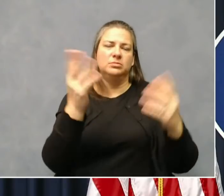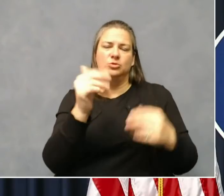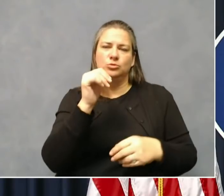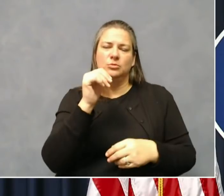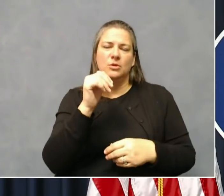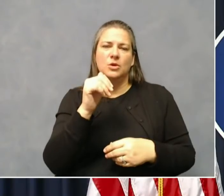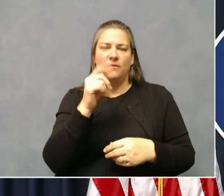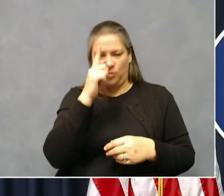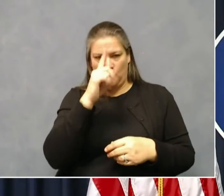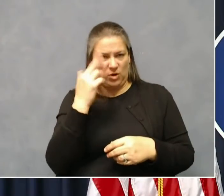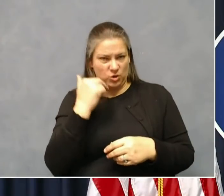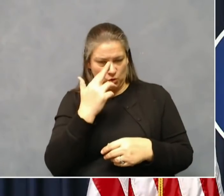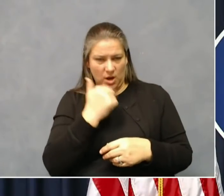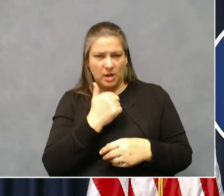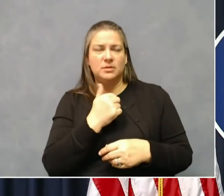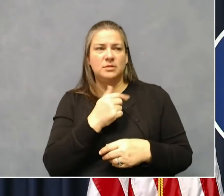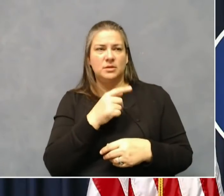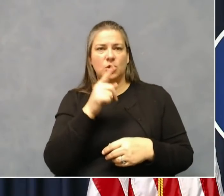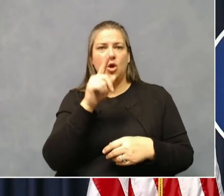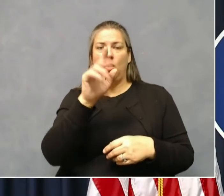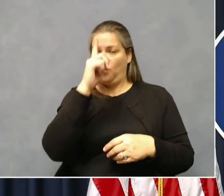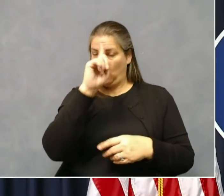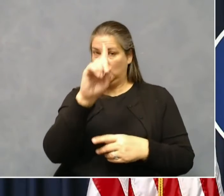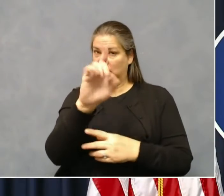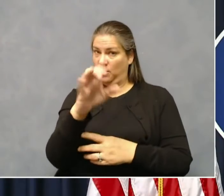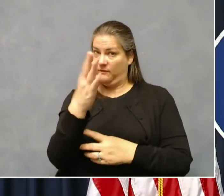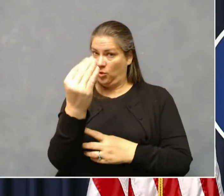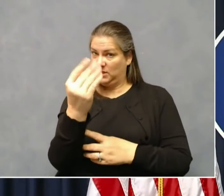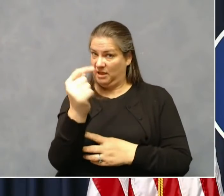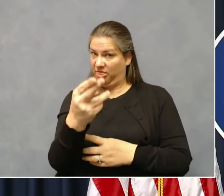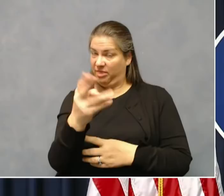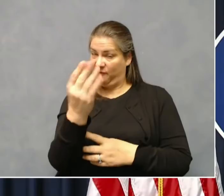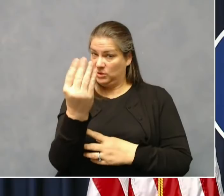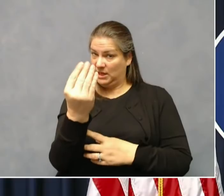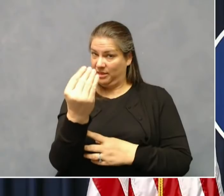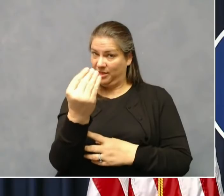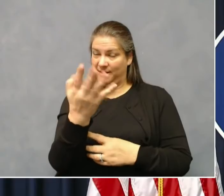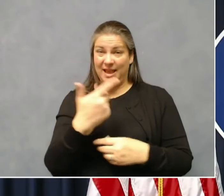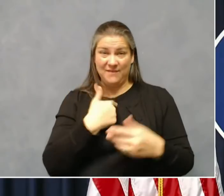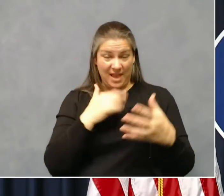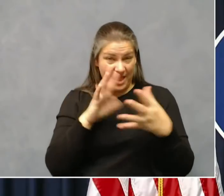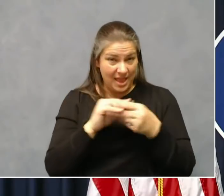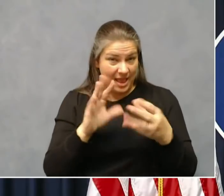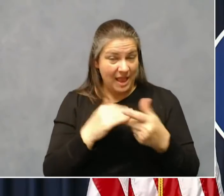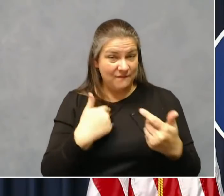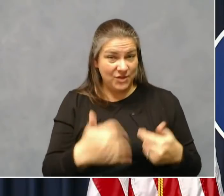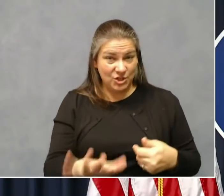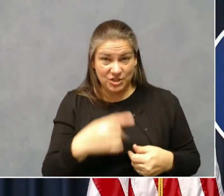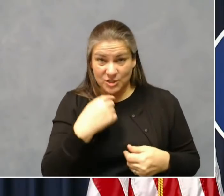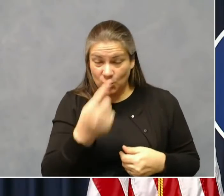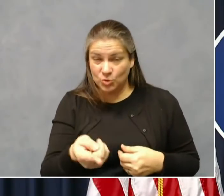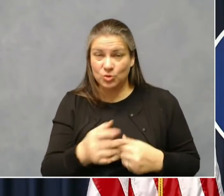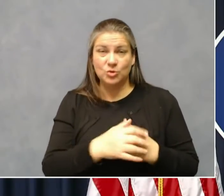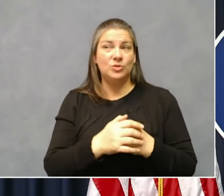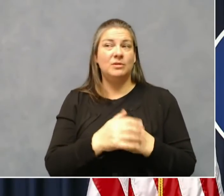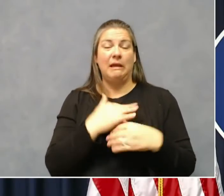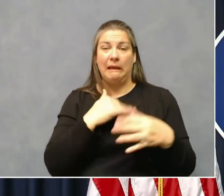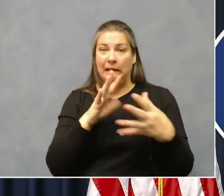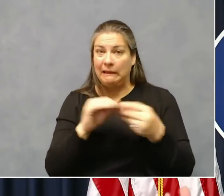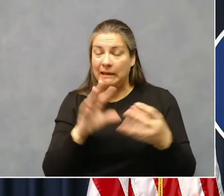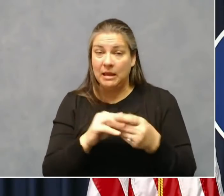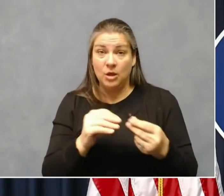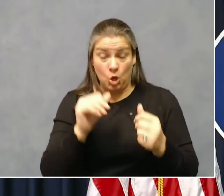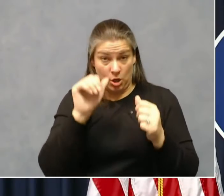able to reopen on the 14th. I can only say it so many ways. Could something crazy happen before